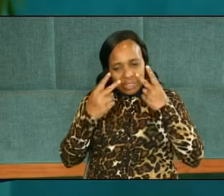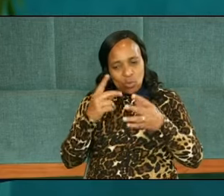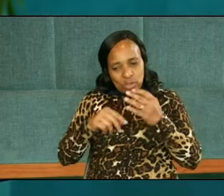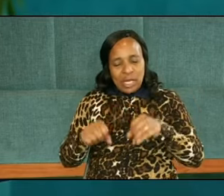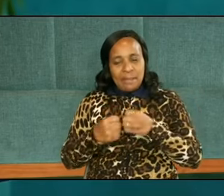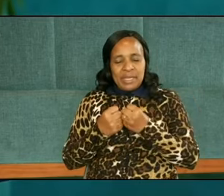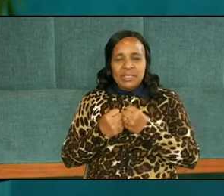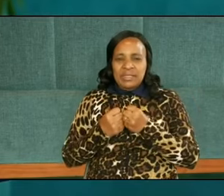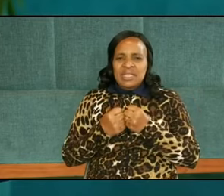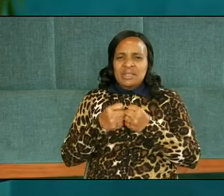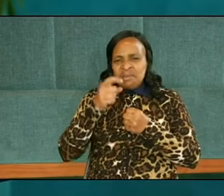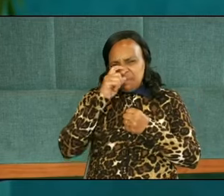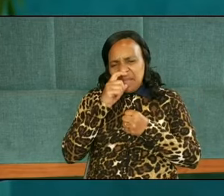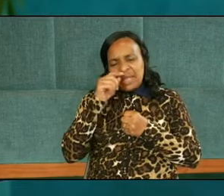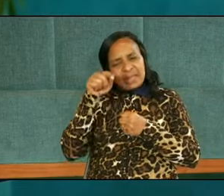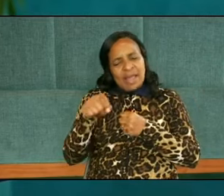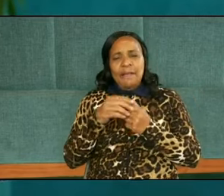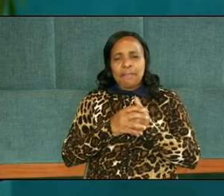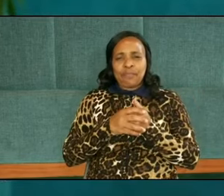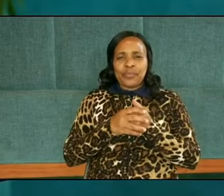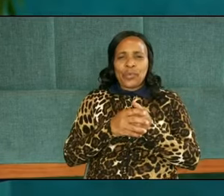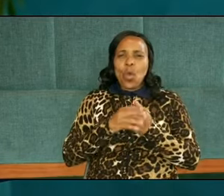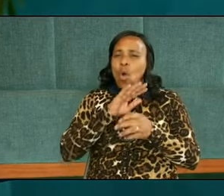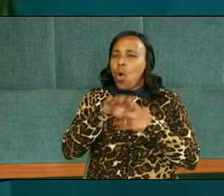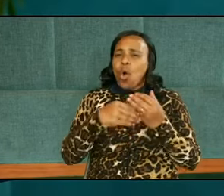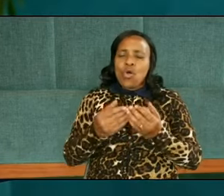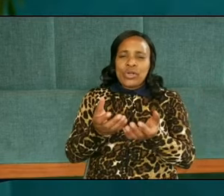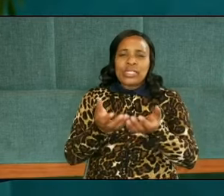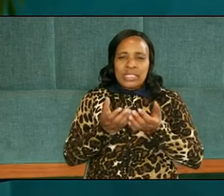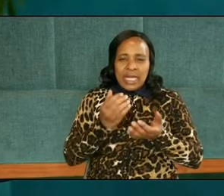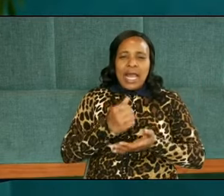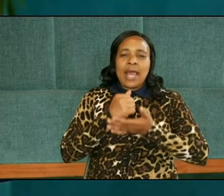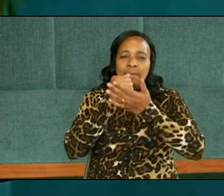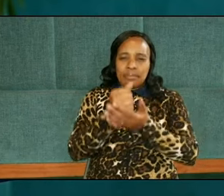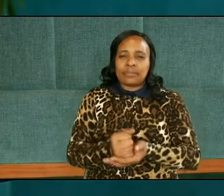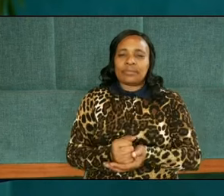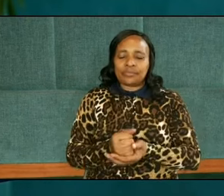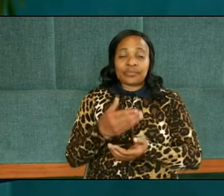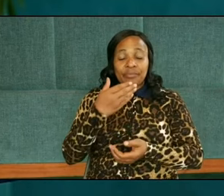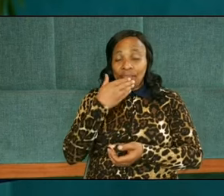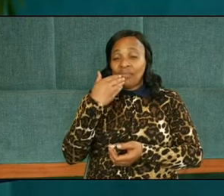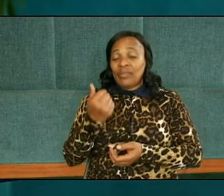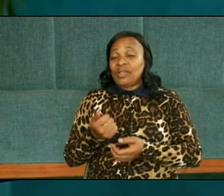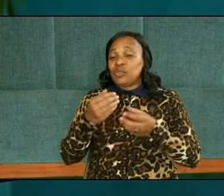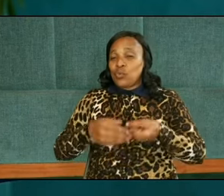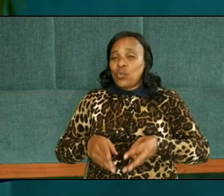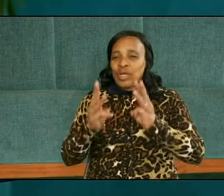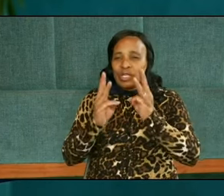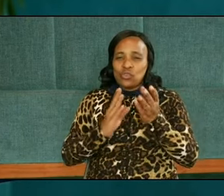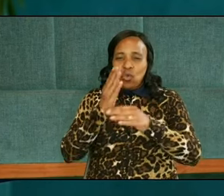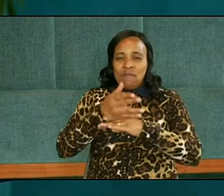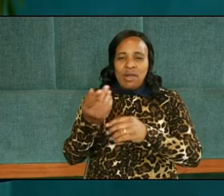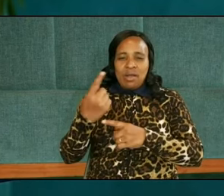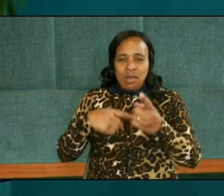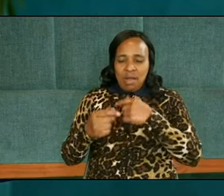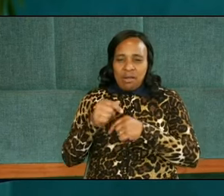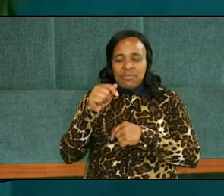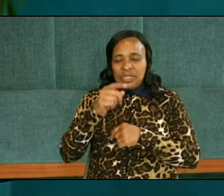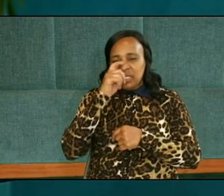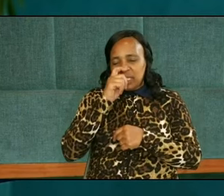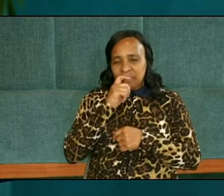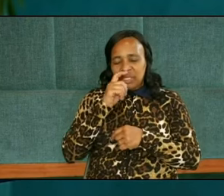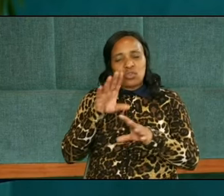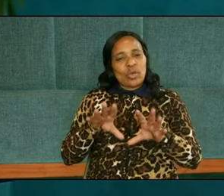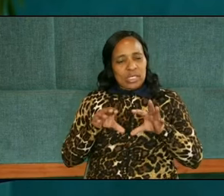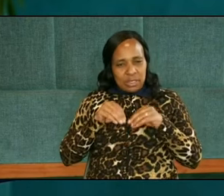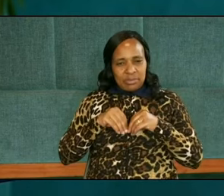is innate. So we all need help with envy. And I think the best way to overcome envy is to